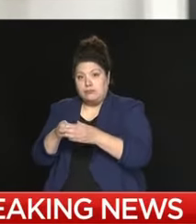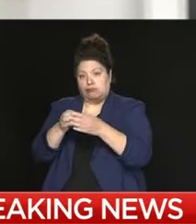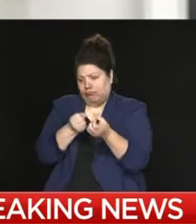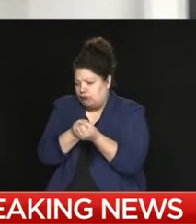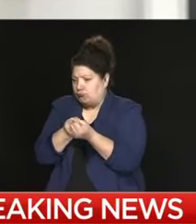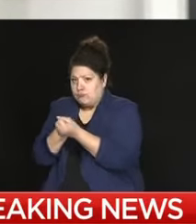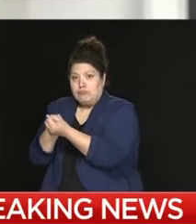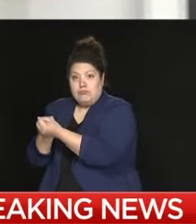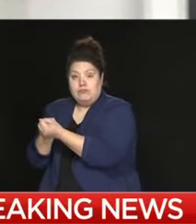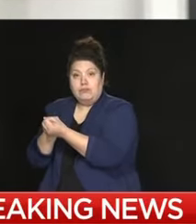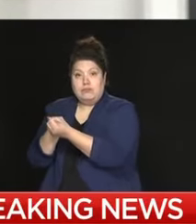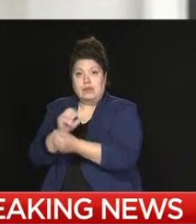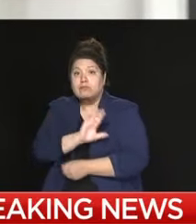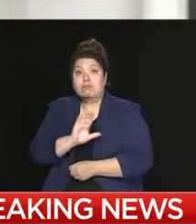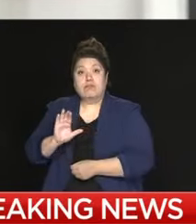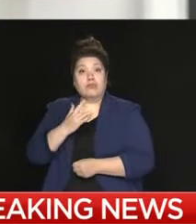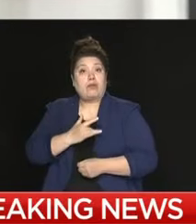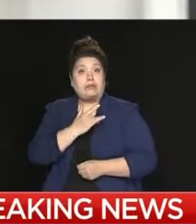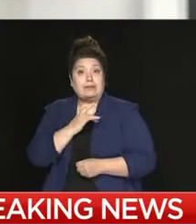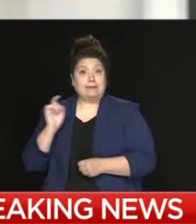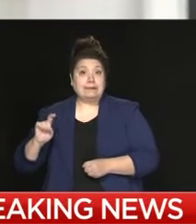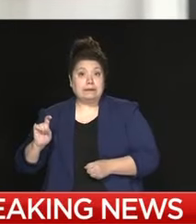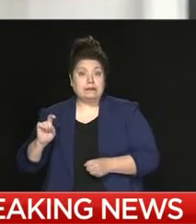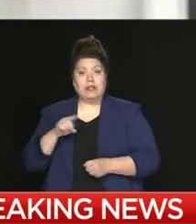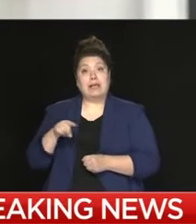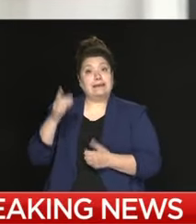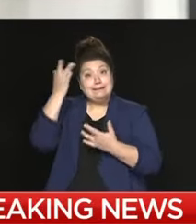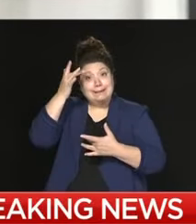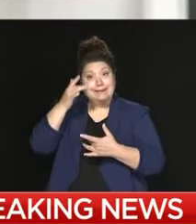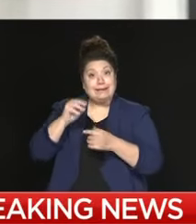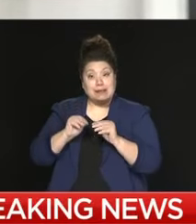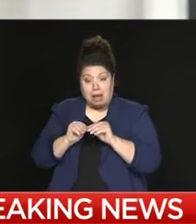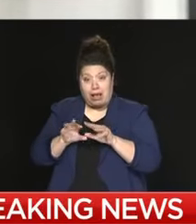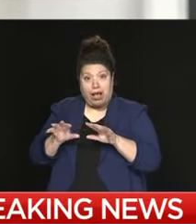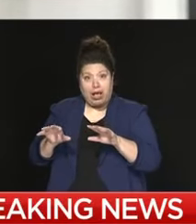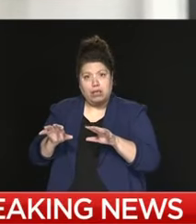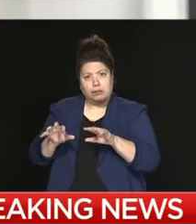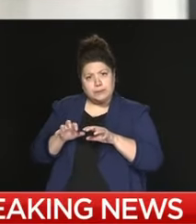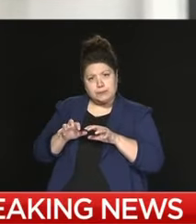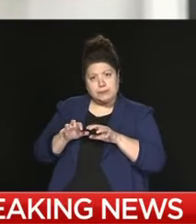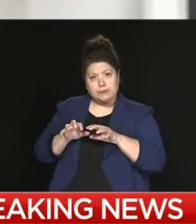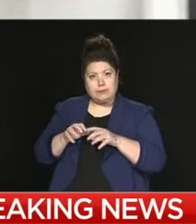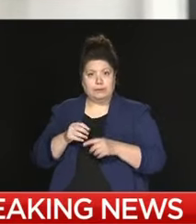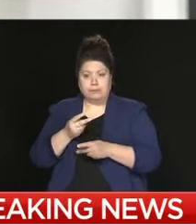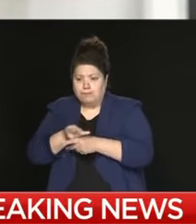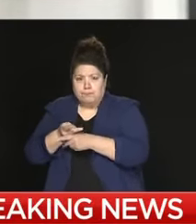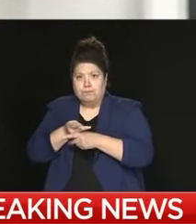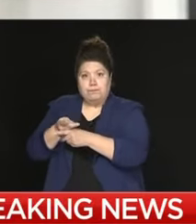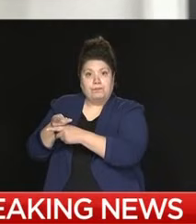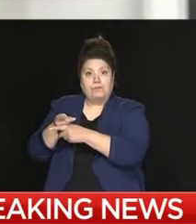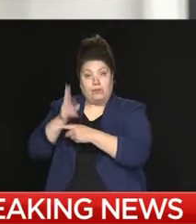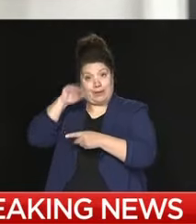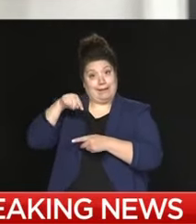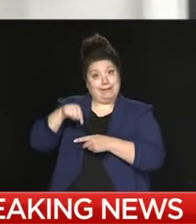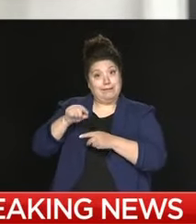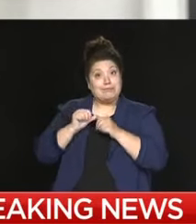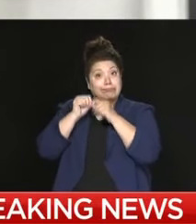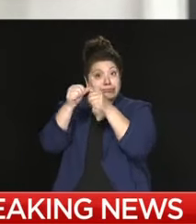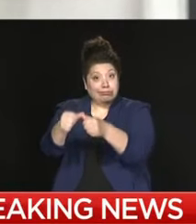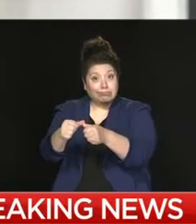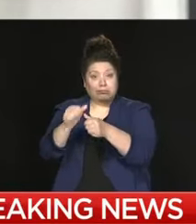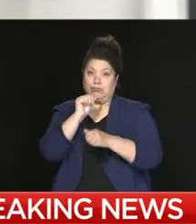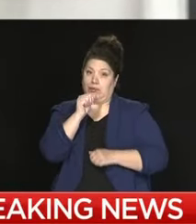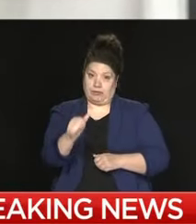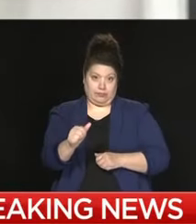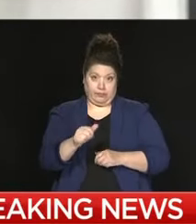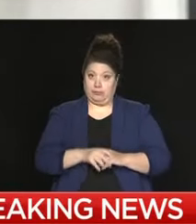help provinces to take control of the situation. But we know that this is not a long-term solution. We